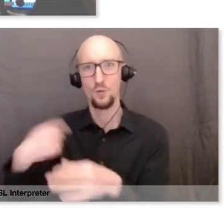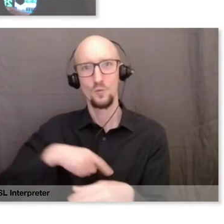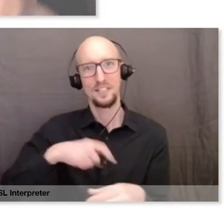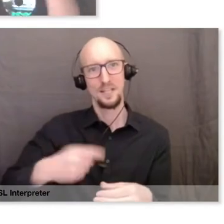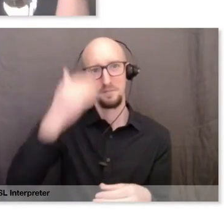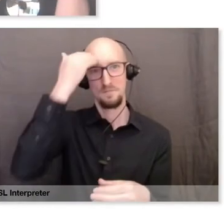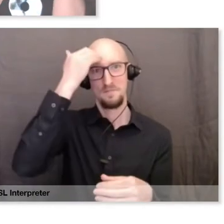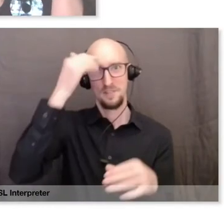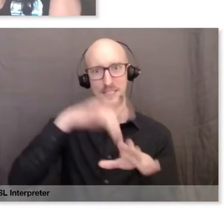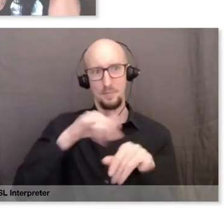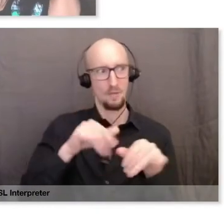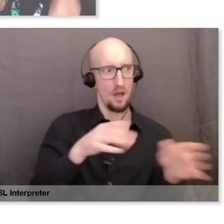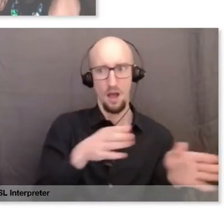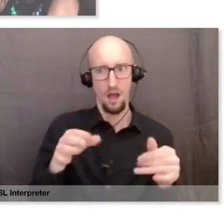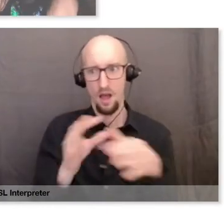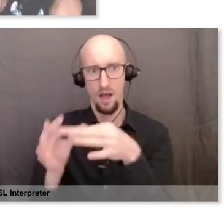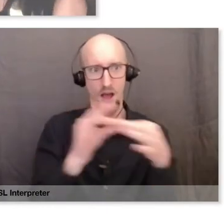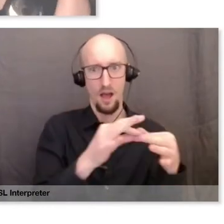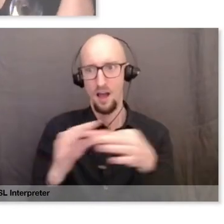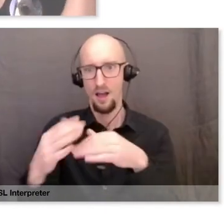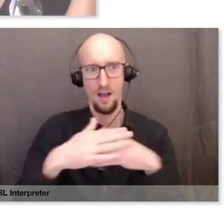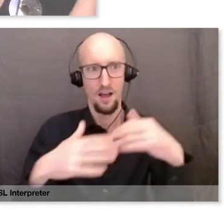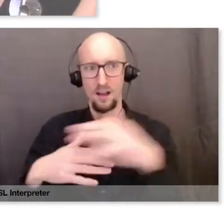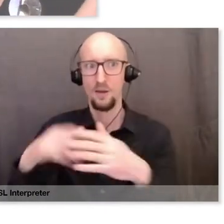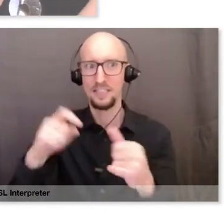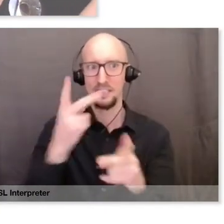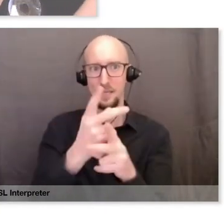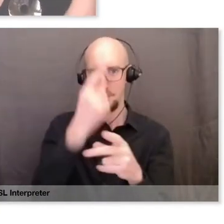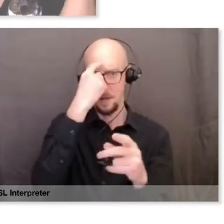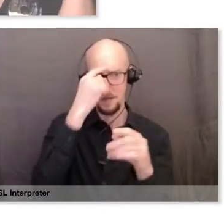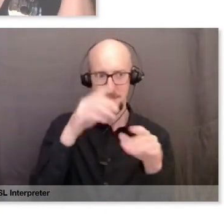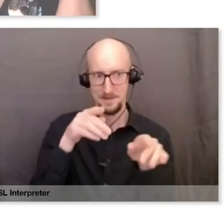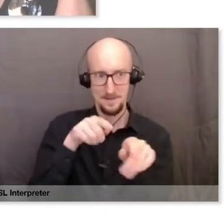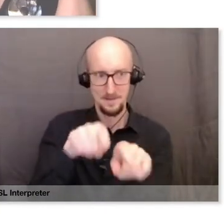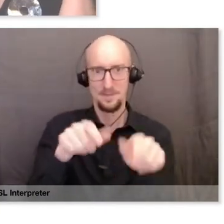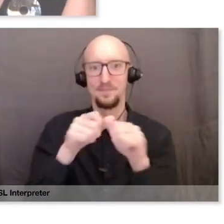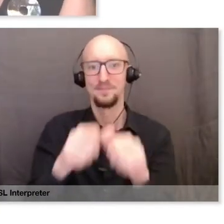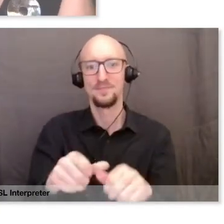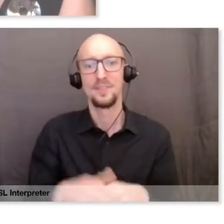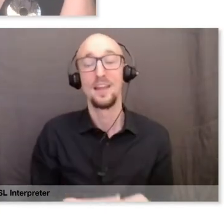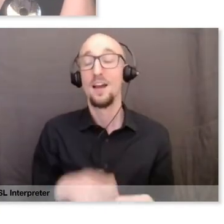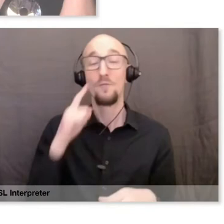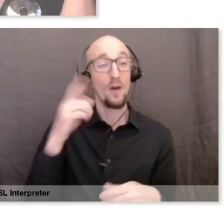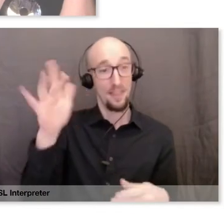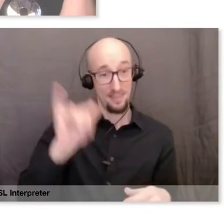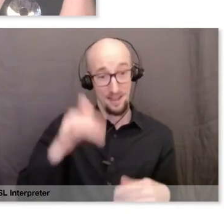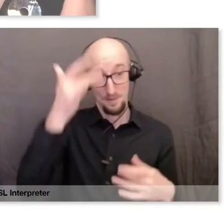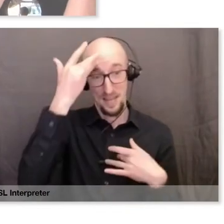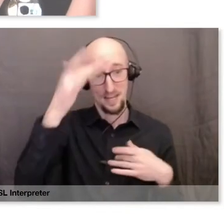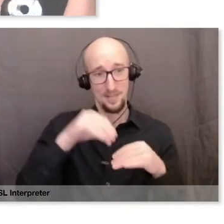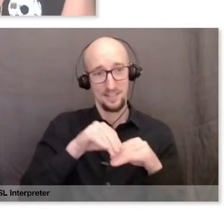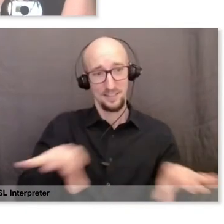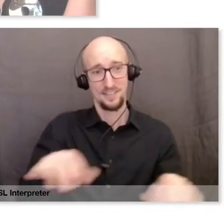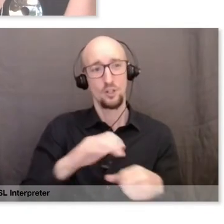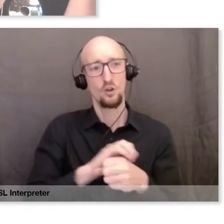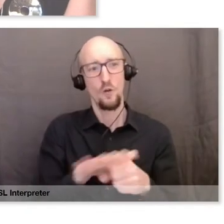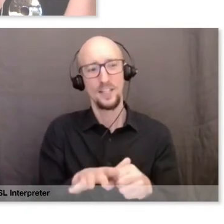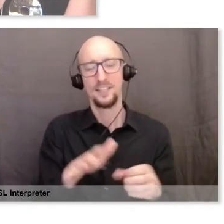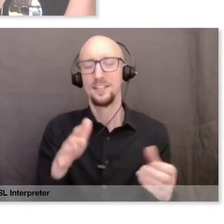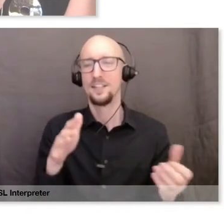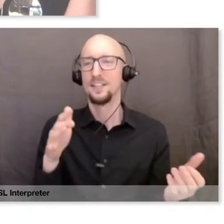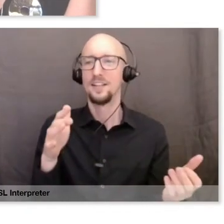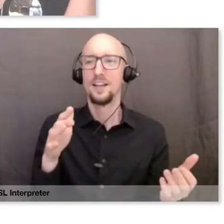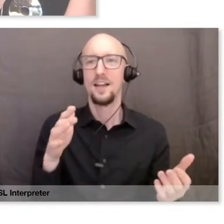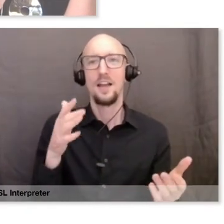to me, it seems like, you know, for the pandemic, it might have been, you know, interesting to have started off thinking of